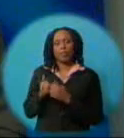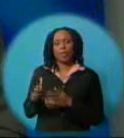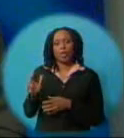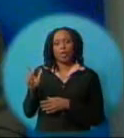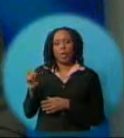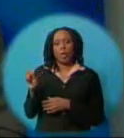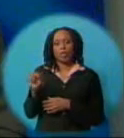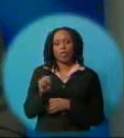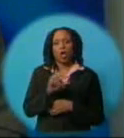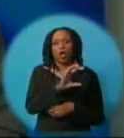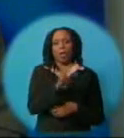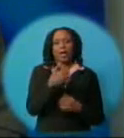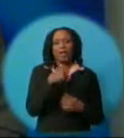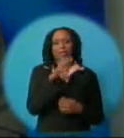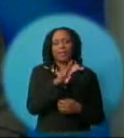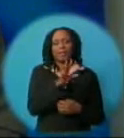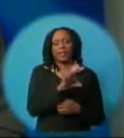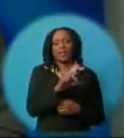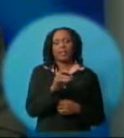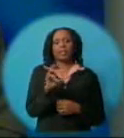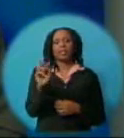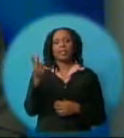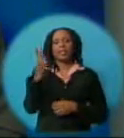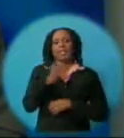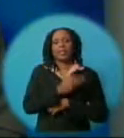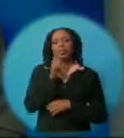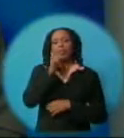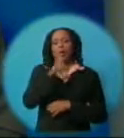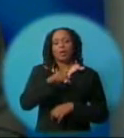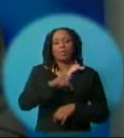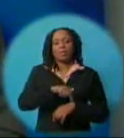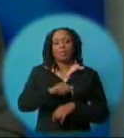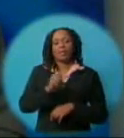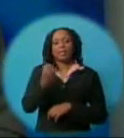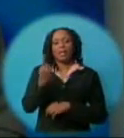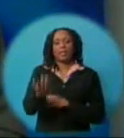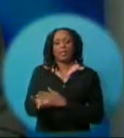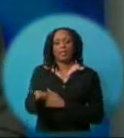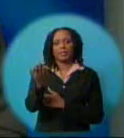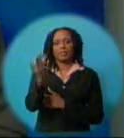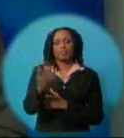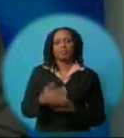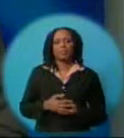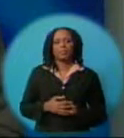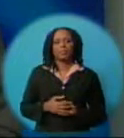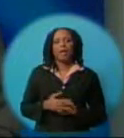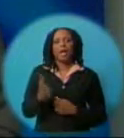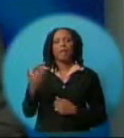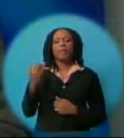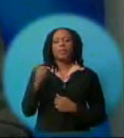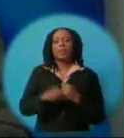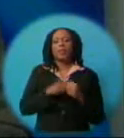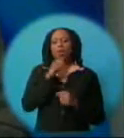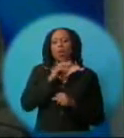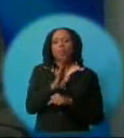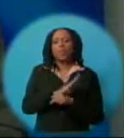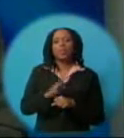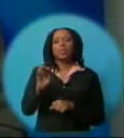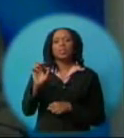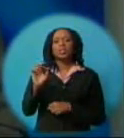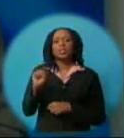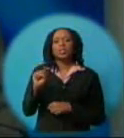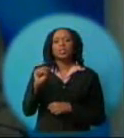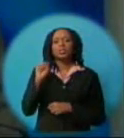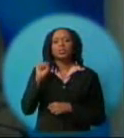without loss. Combermere 59. Day 2 is tomorrow from 11 a.m. 15-year-old Barbadian